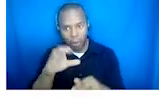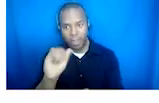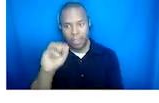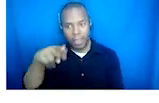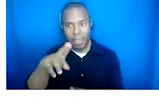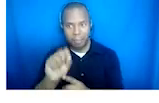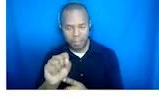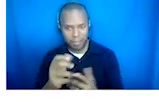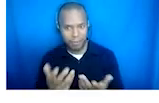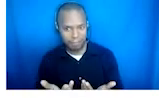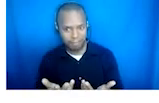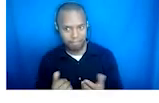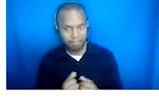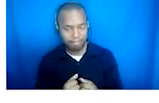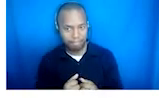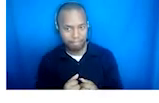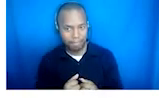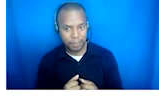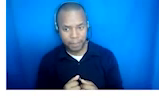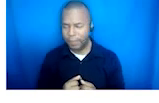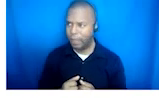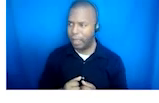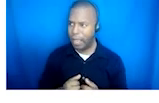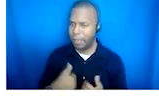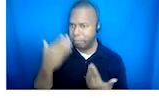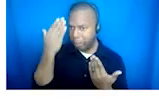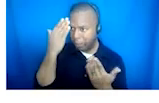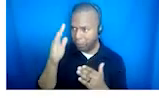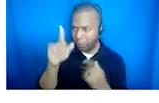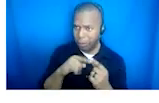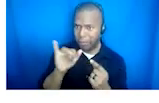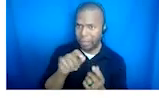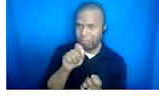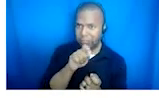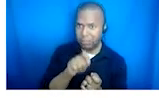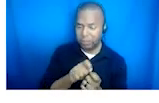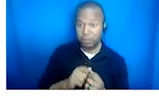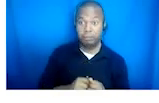That was just a comment. Yeah, I don't know about those details.